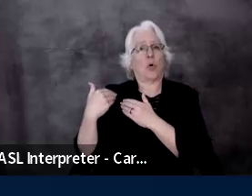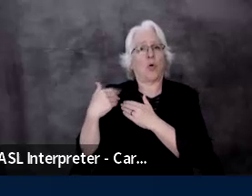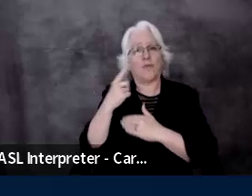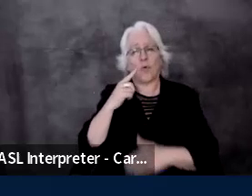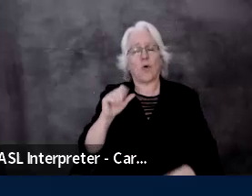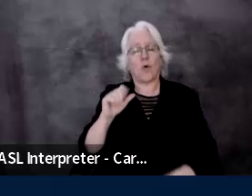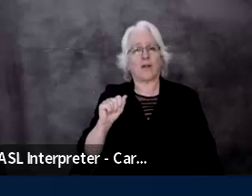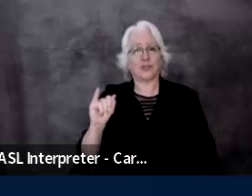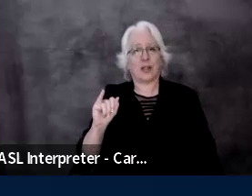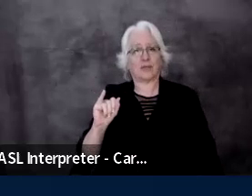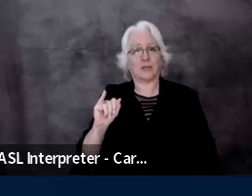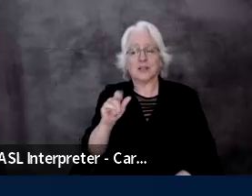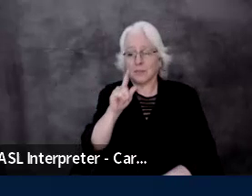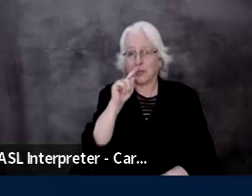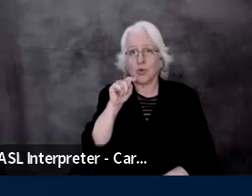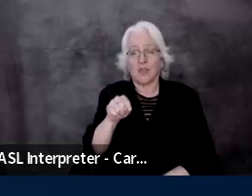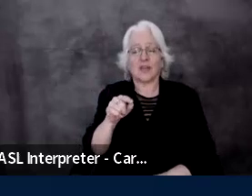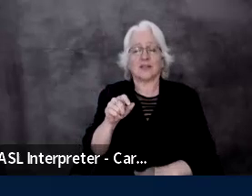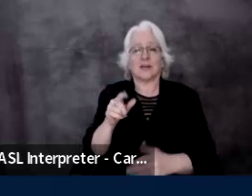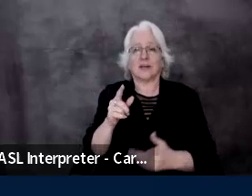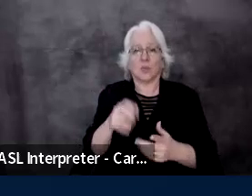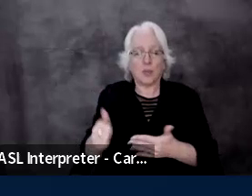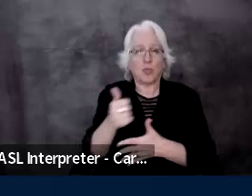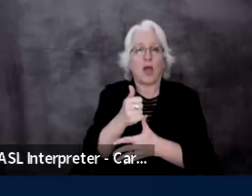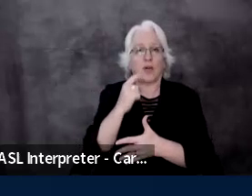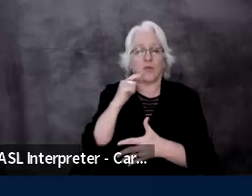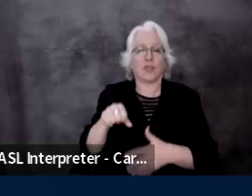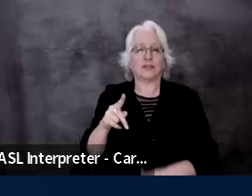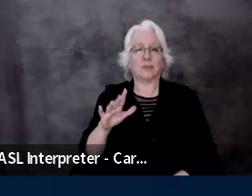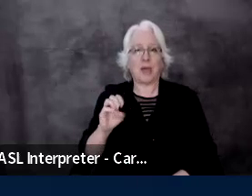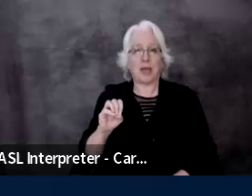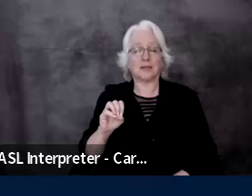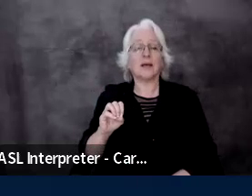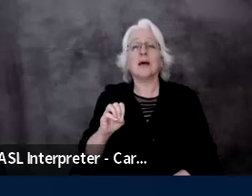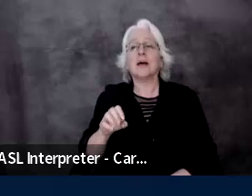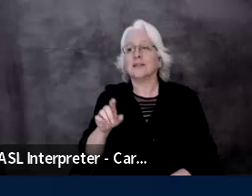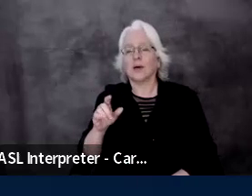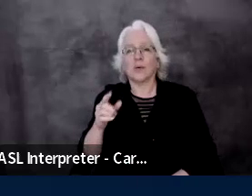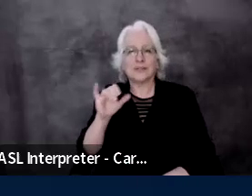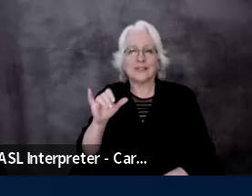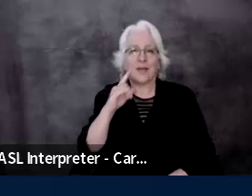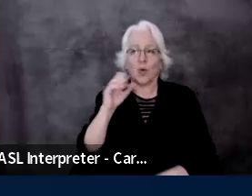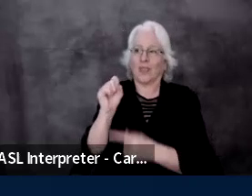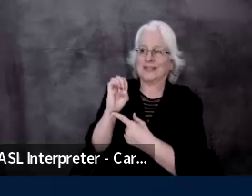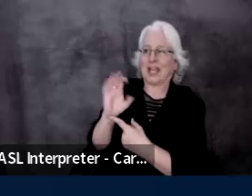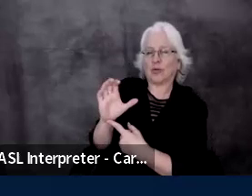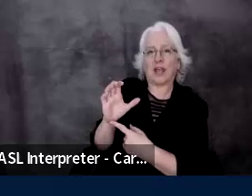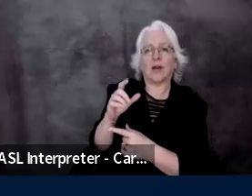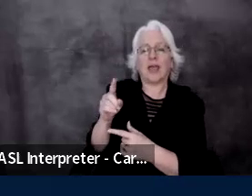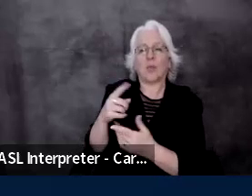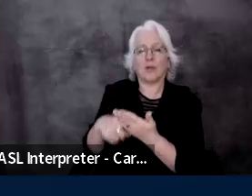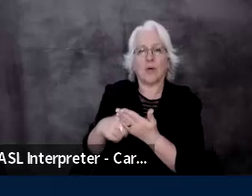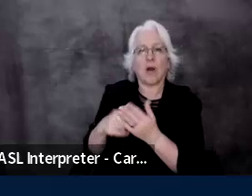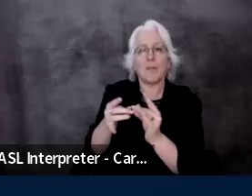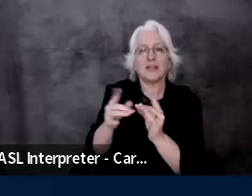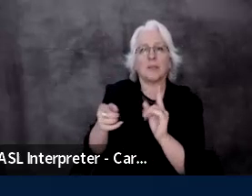that we make space for this has been a priority of OCR and a priority of the secretaries as we do commenting on public benefits, as we do